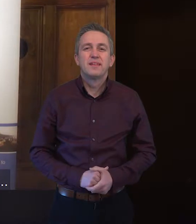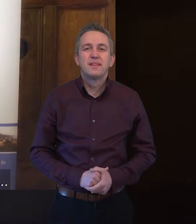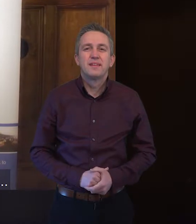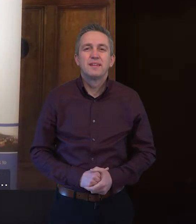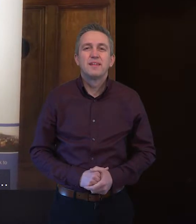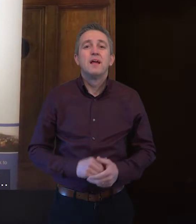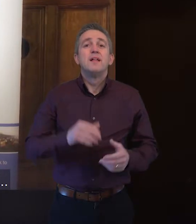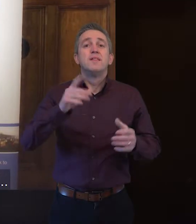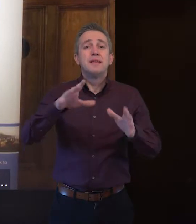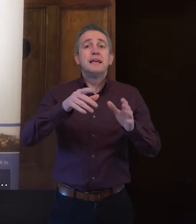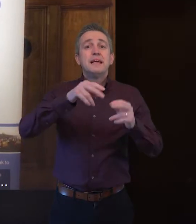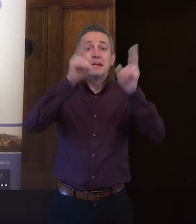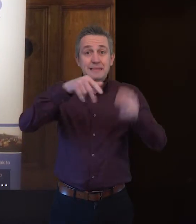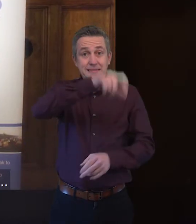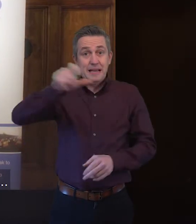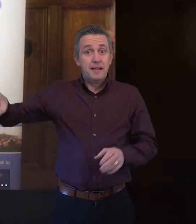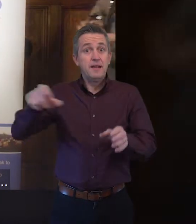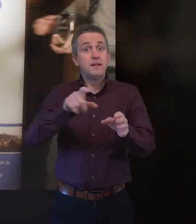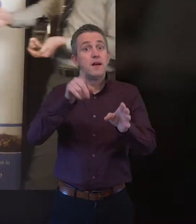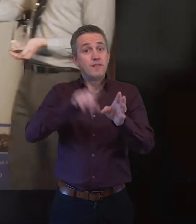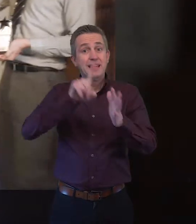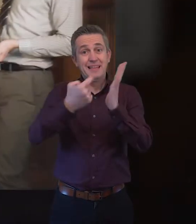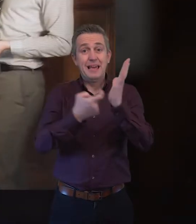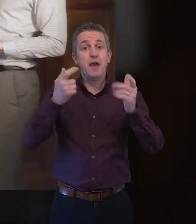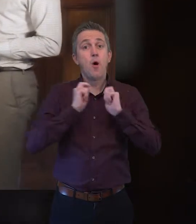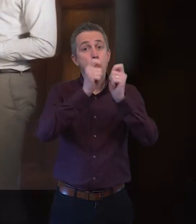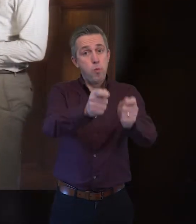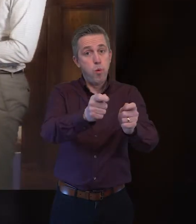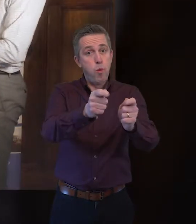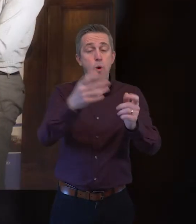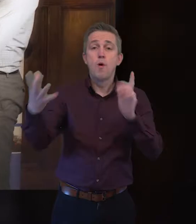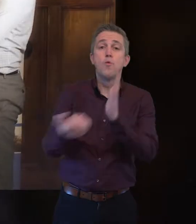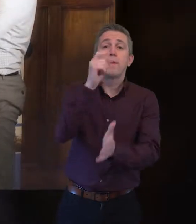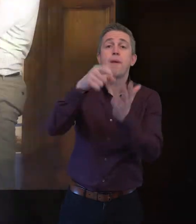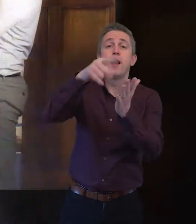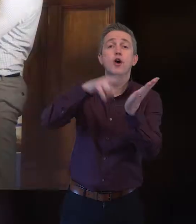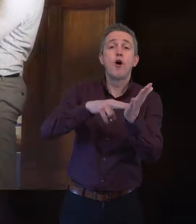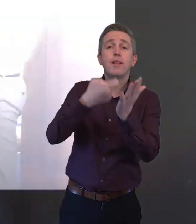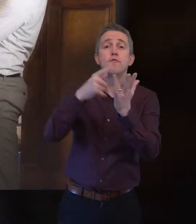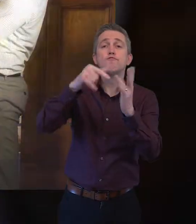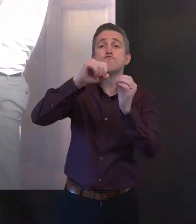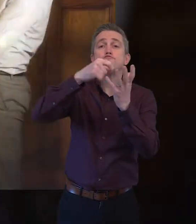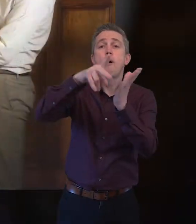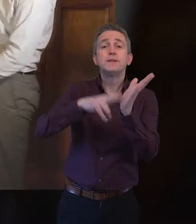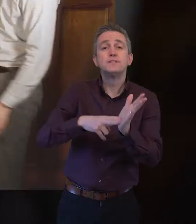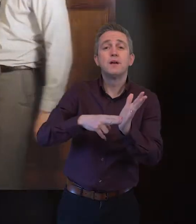Of the Tenant of the Year award goes to Colin Robertson.